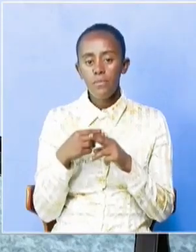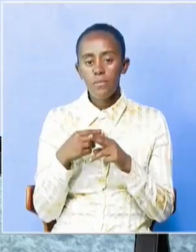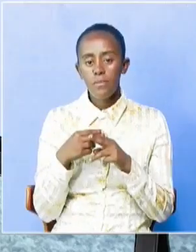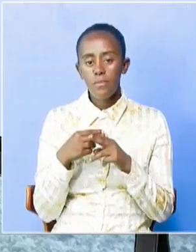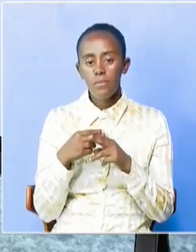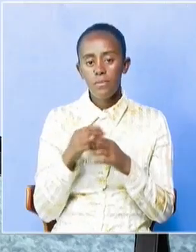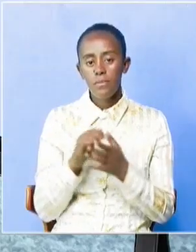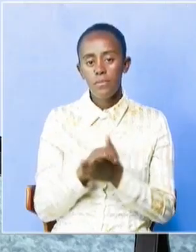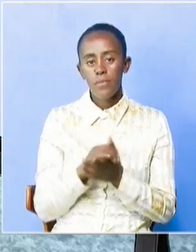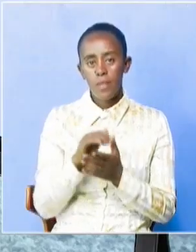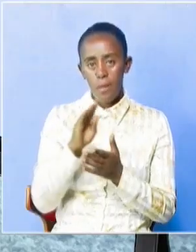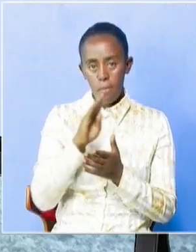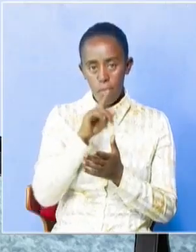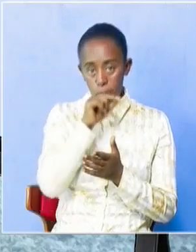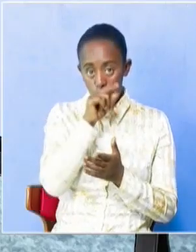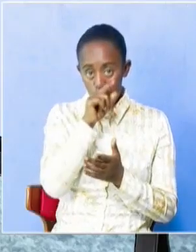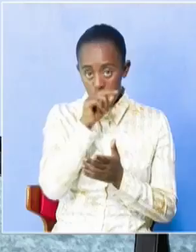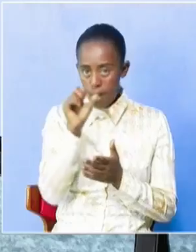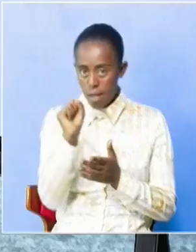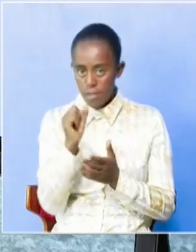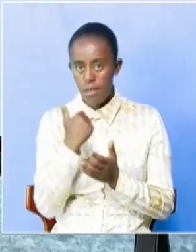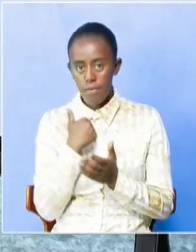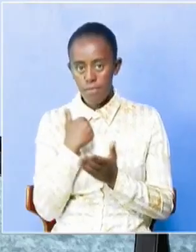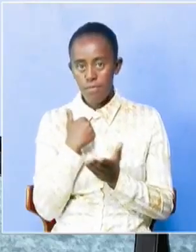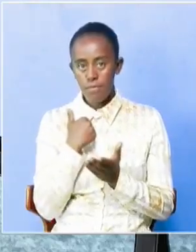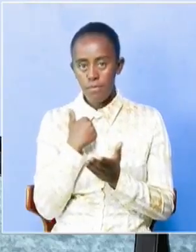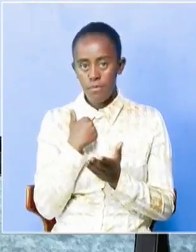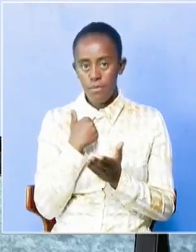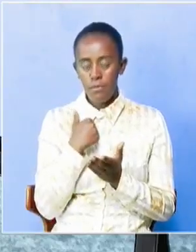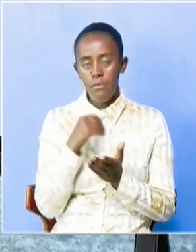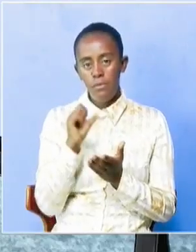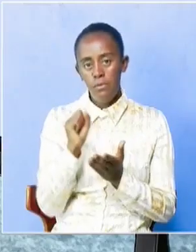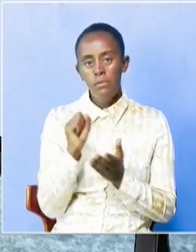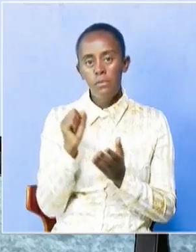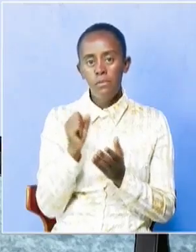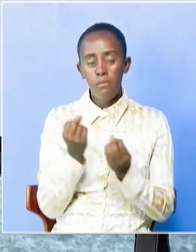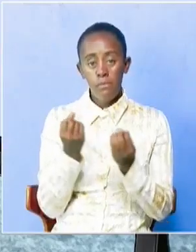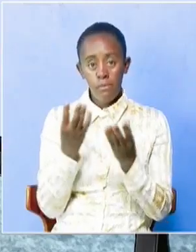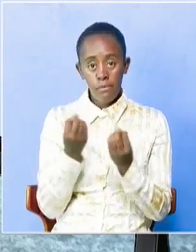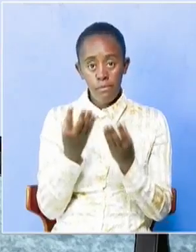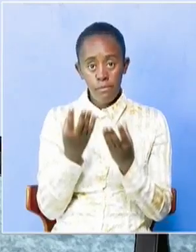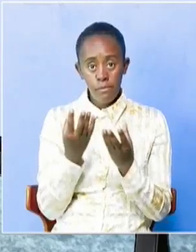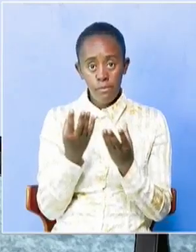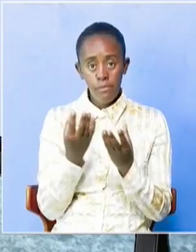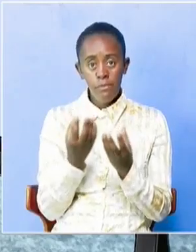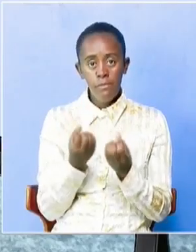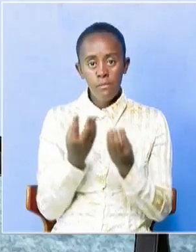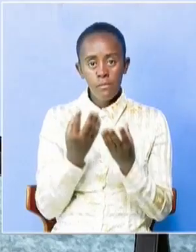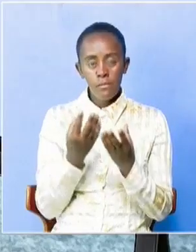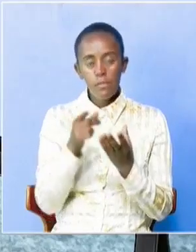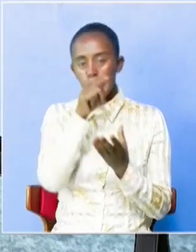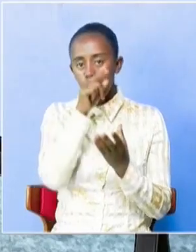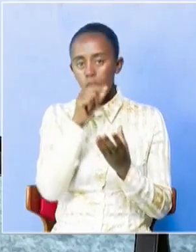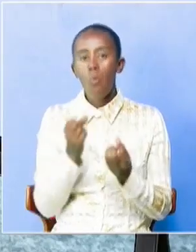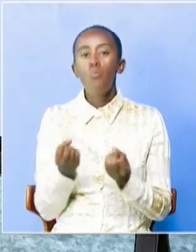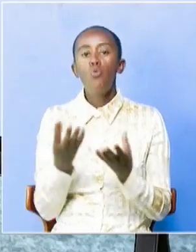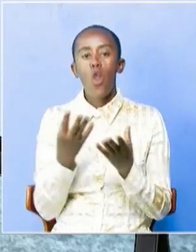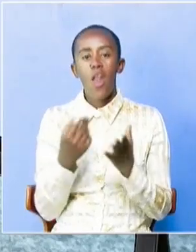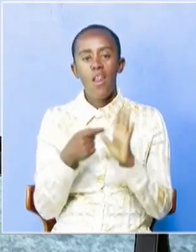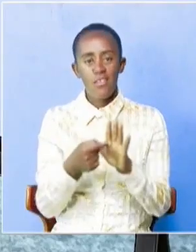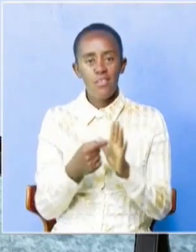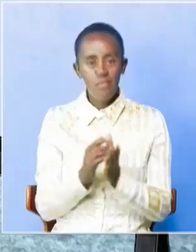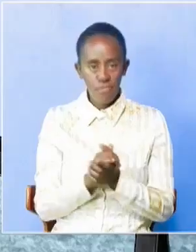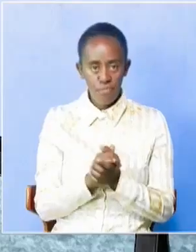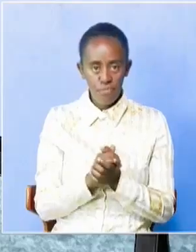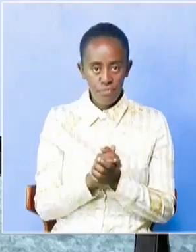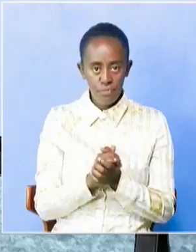own, bird, and then we add, it's already added S to show what? Plural. The plural form.